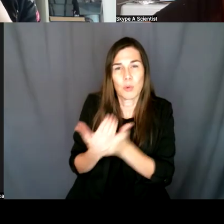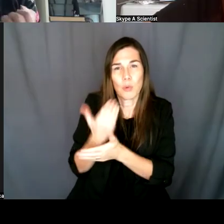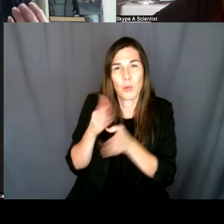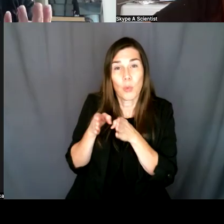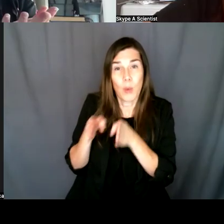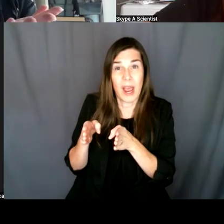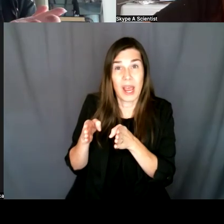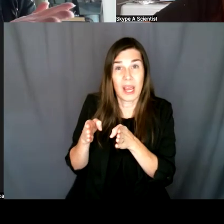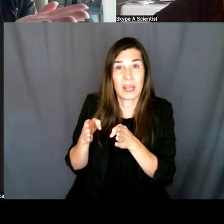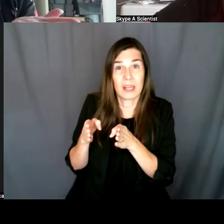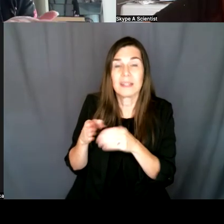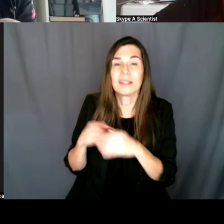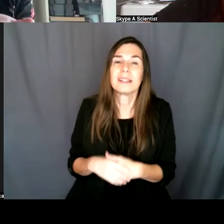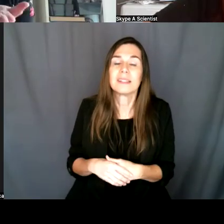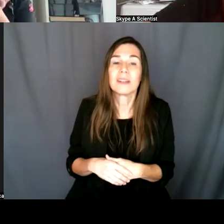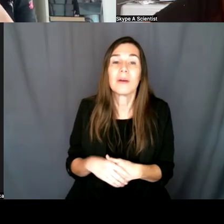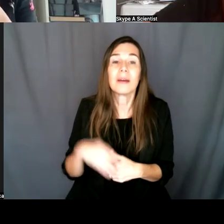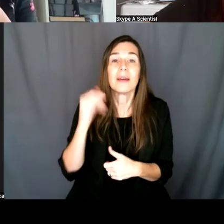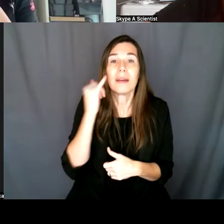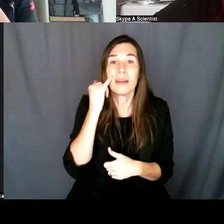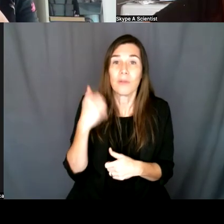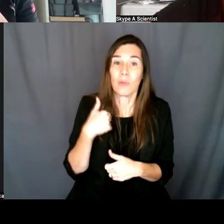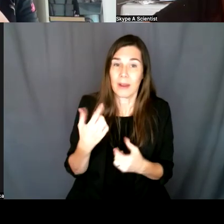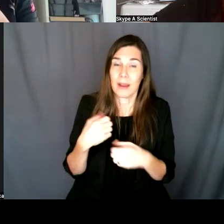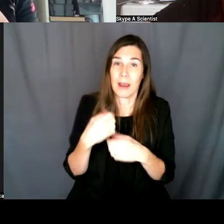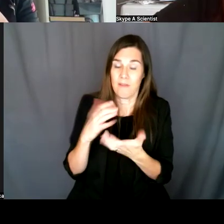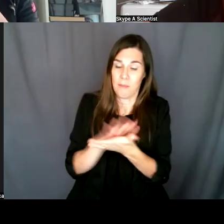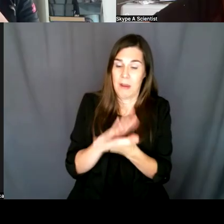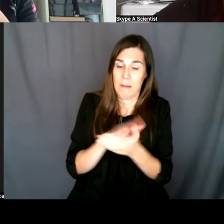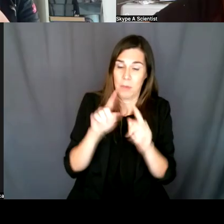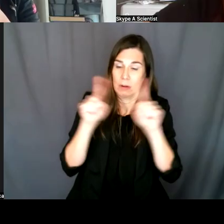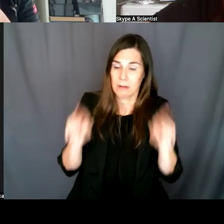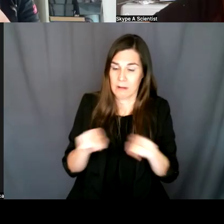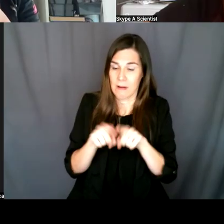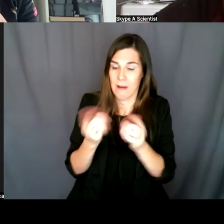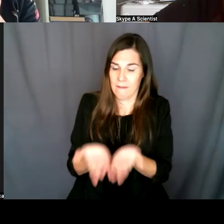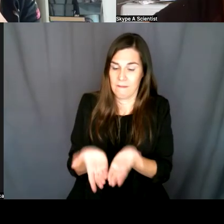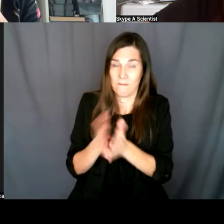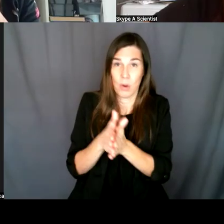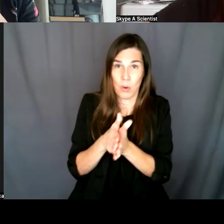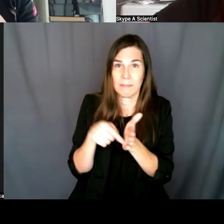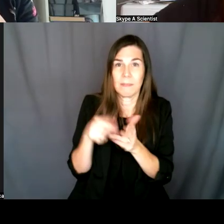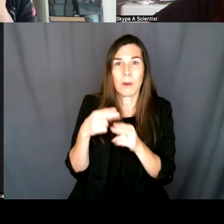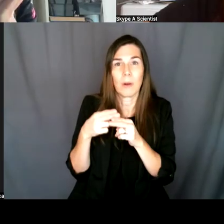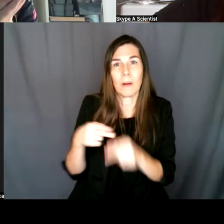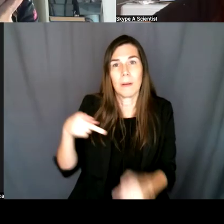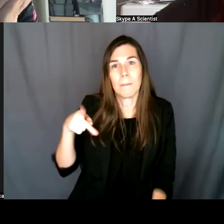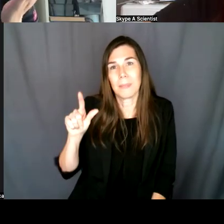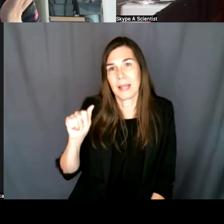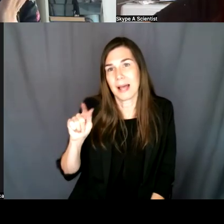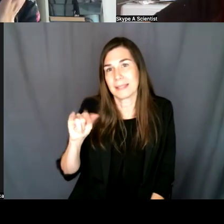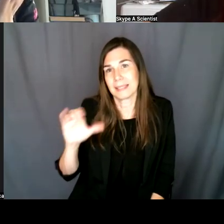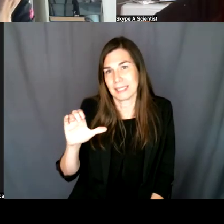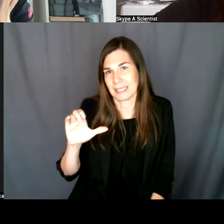orientation. Mhm. So if we create a fold, then that is what's called a plastic fold.